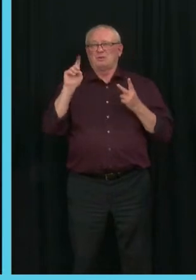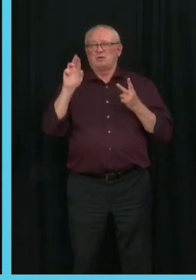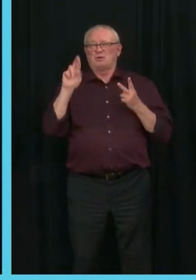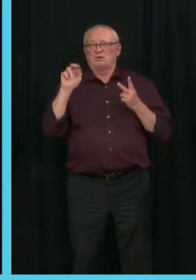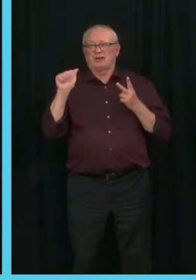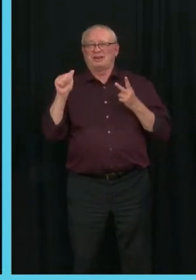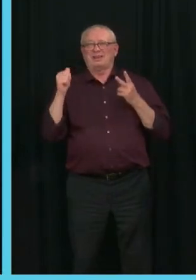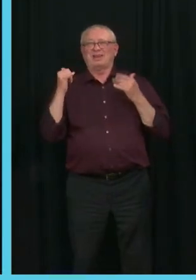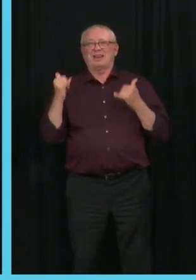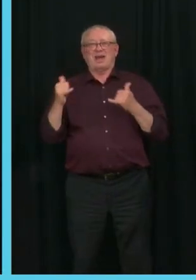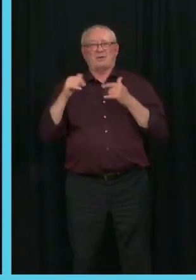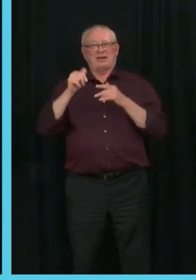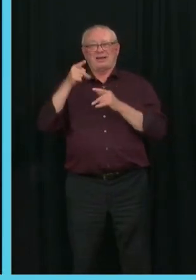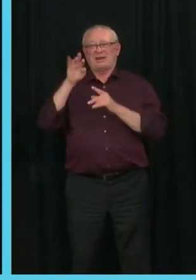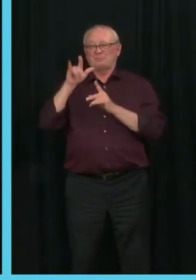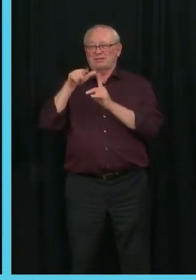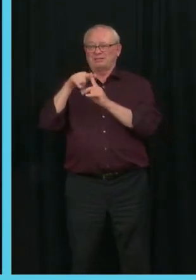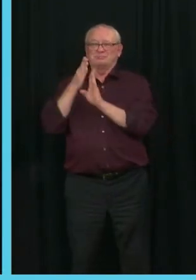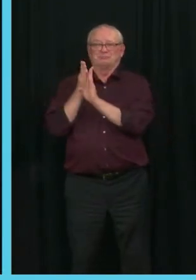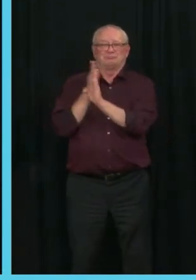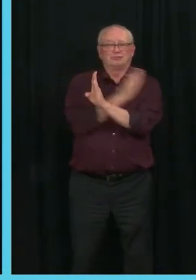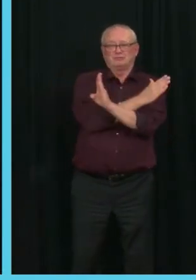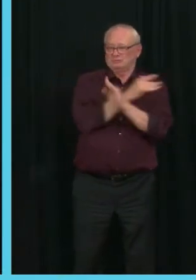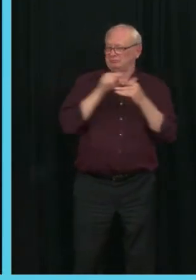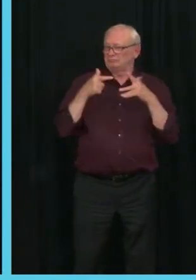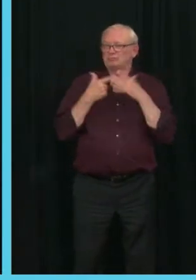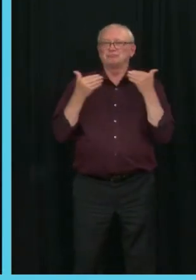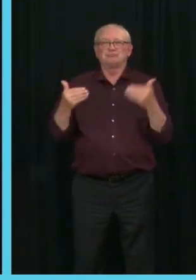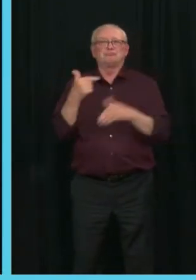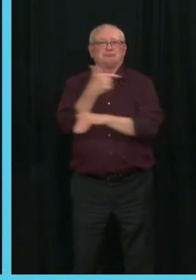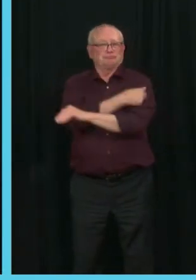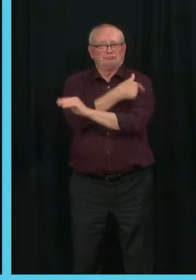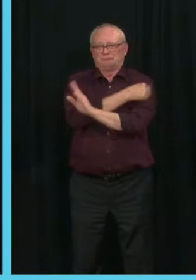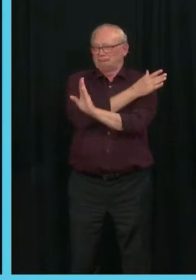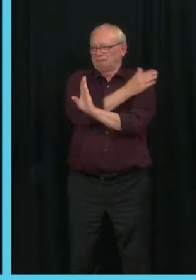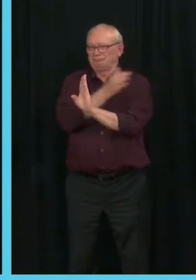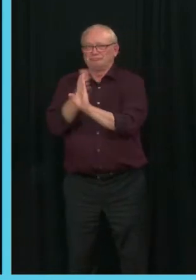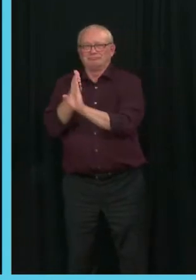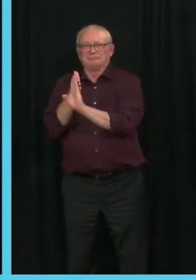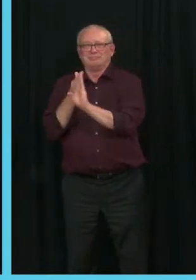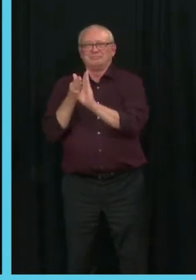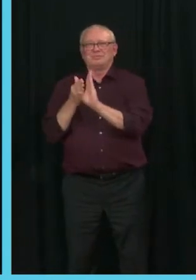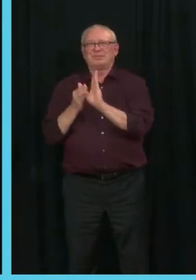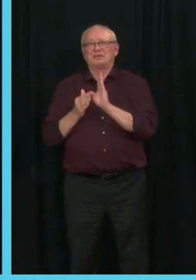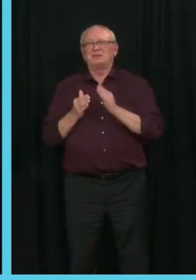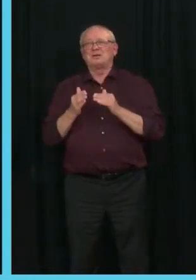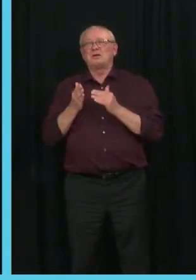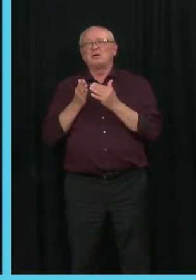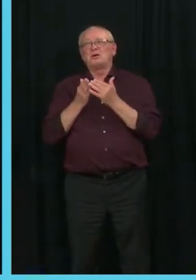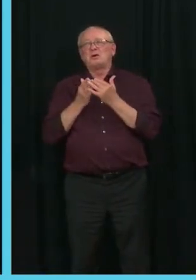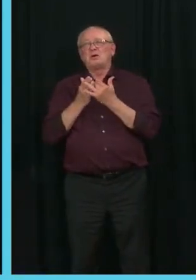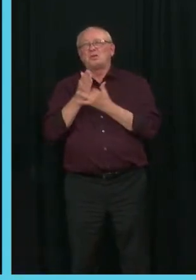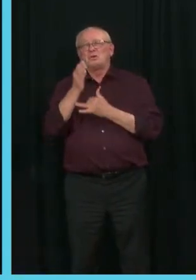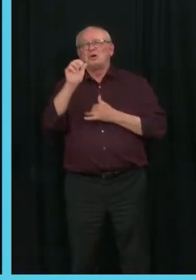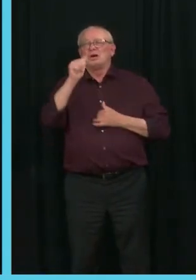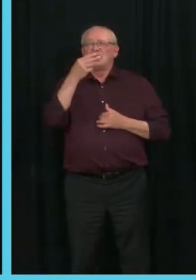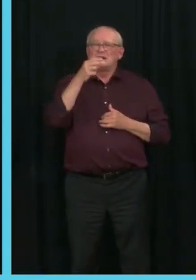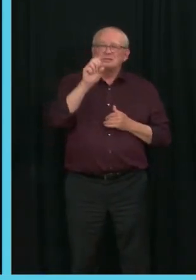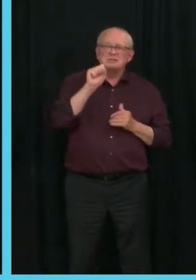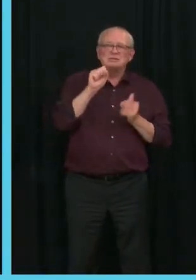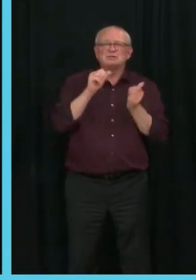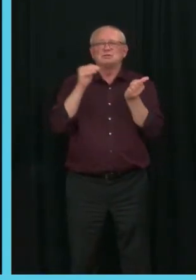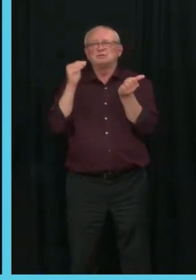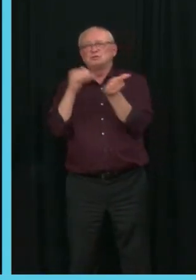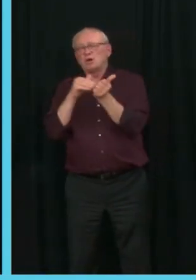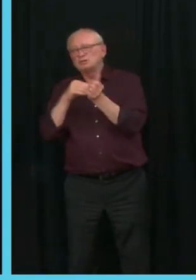book through AHS or participating pharmacies and physicians' offices. Appointments are available on a first-come, first-served